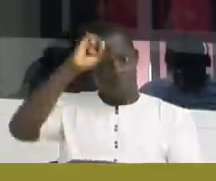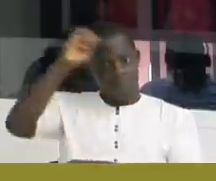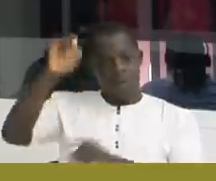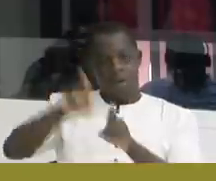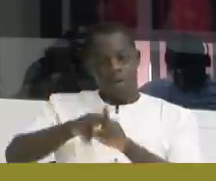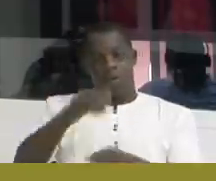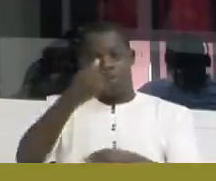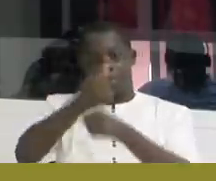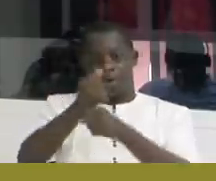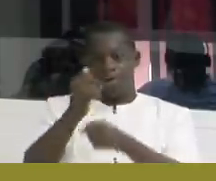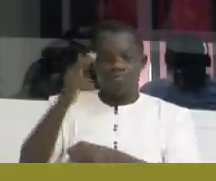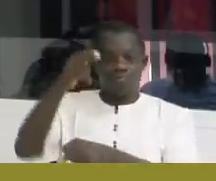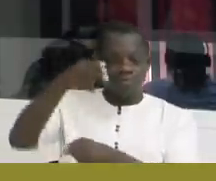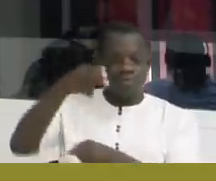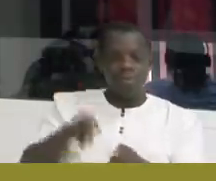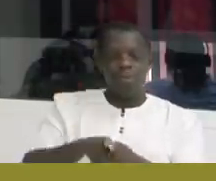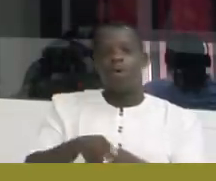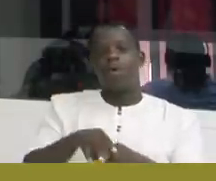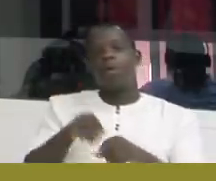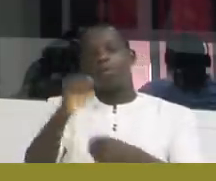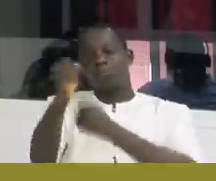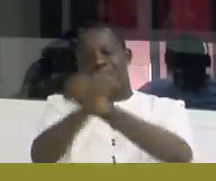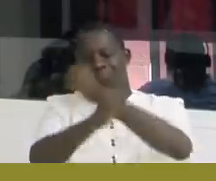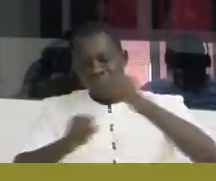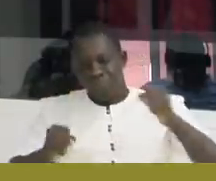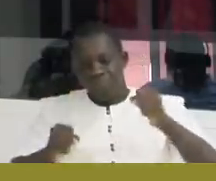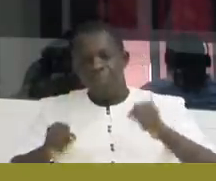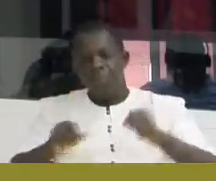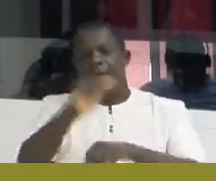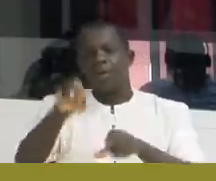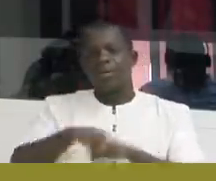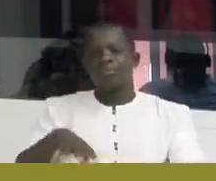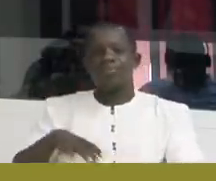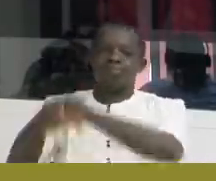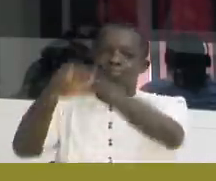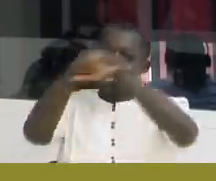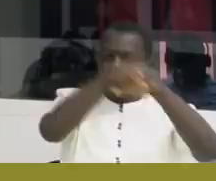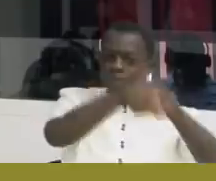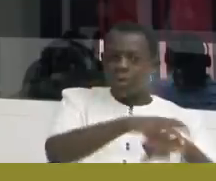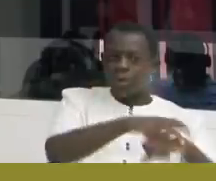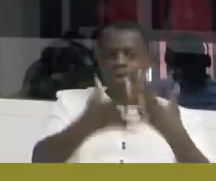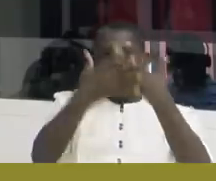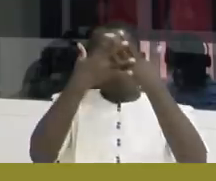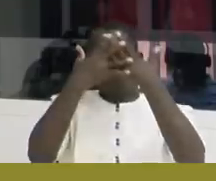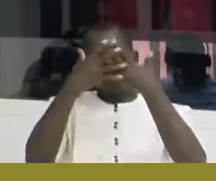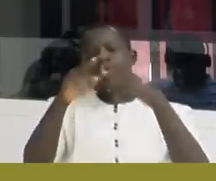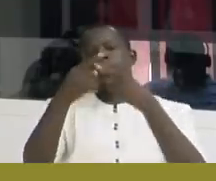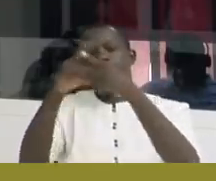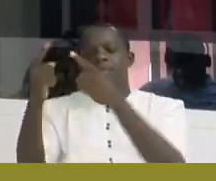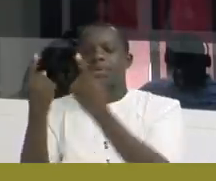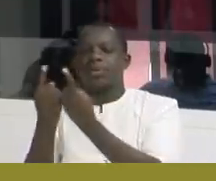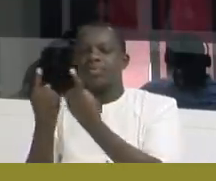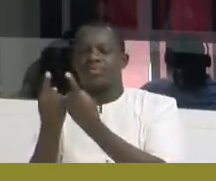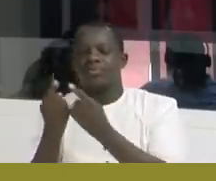him or tie him up and take him to Mile 2, to depose him. Yes, sir.